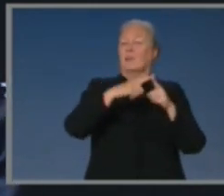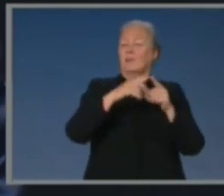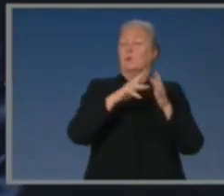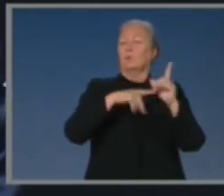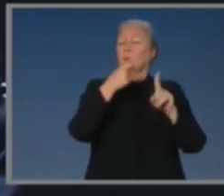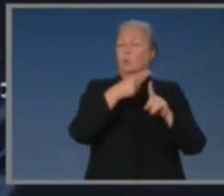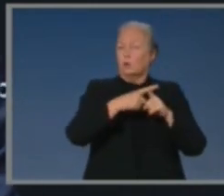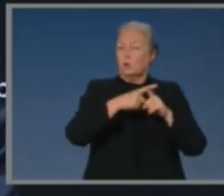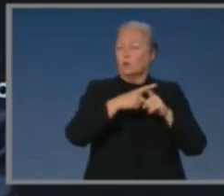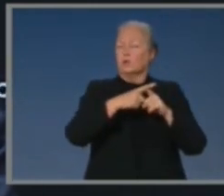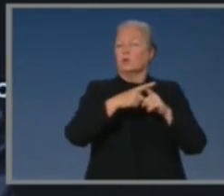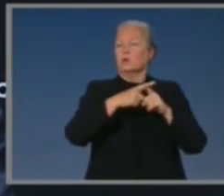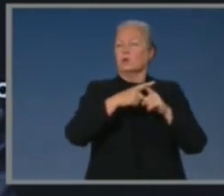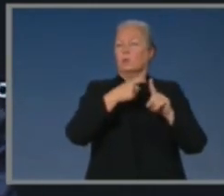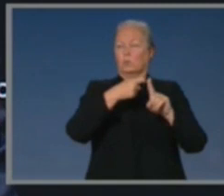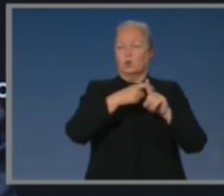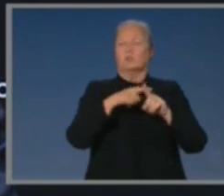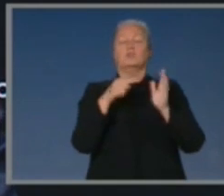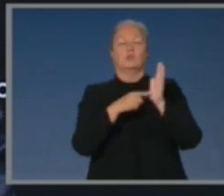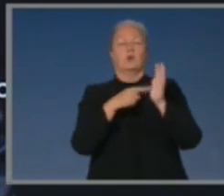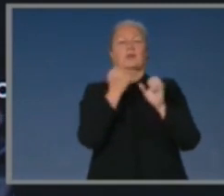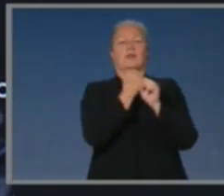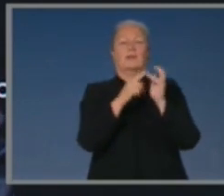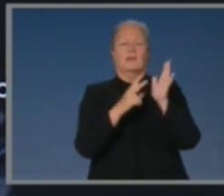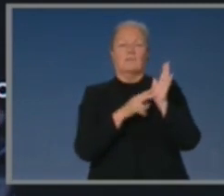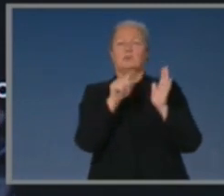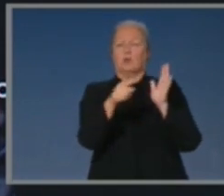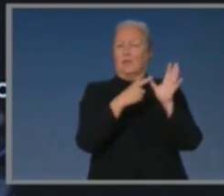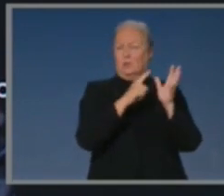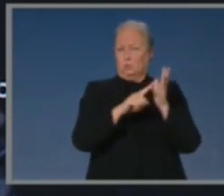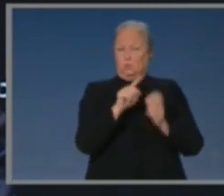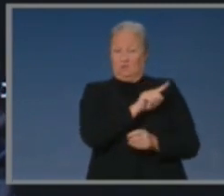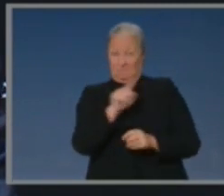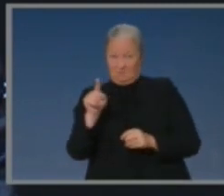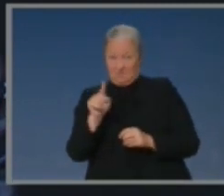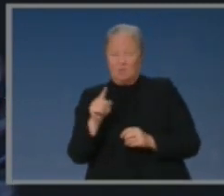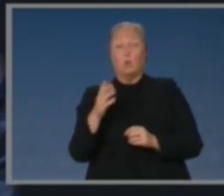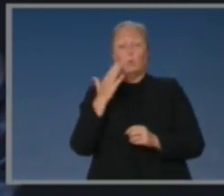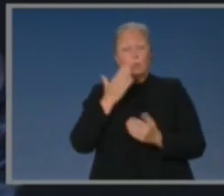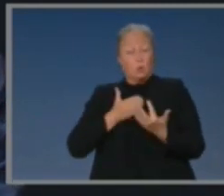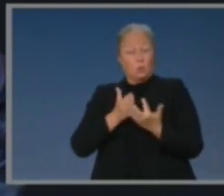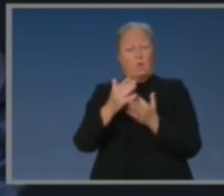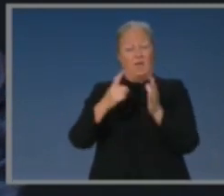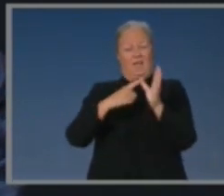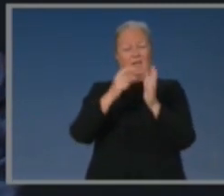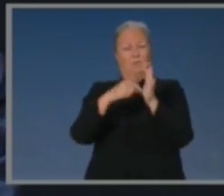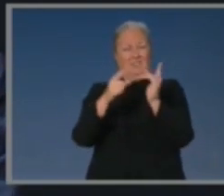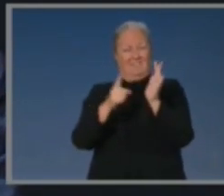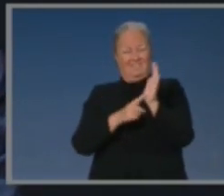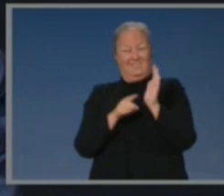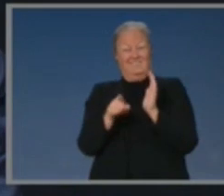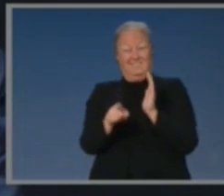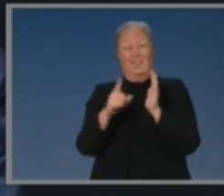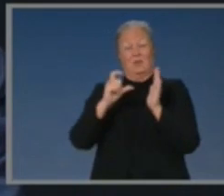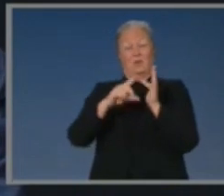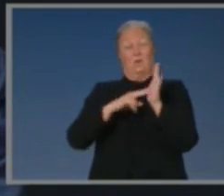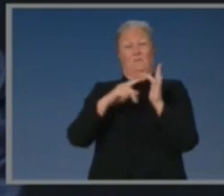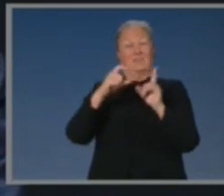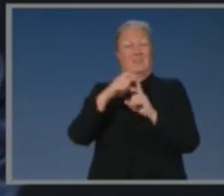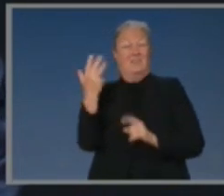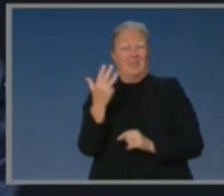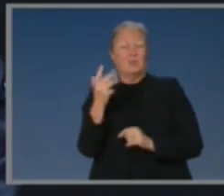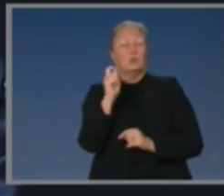www.safeworkaustralia.gov.au. And as we went into the constraining phase in April with COVID-19, there were almost 1 million